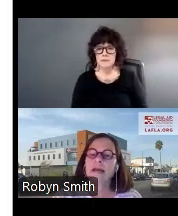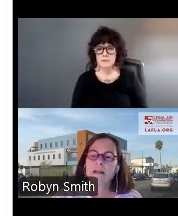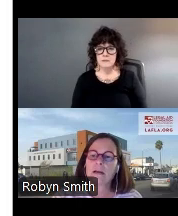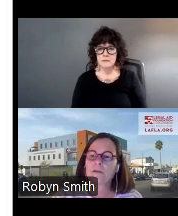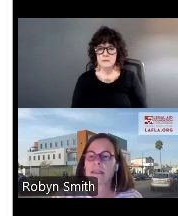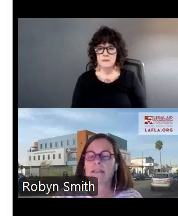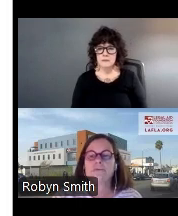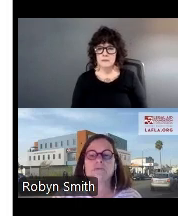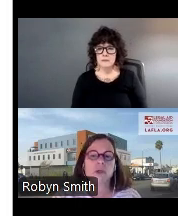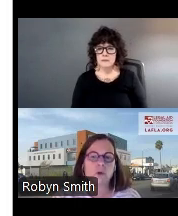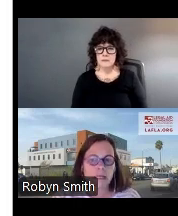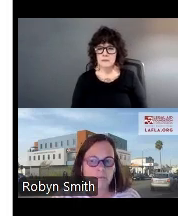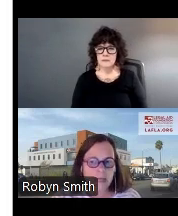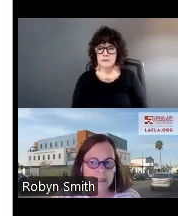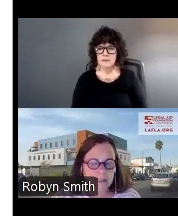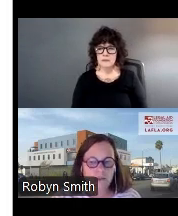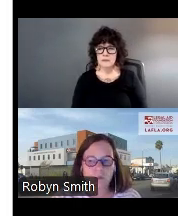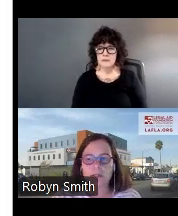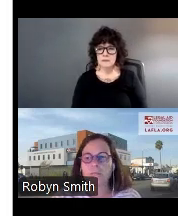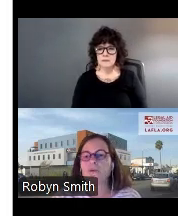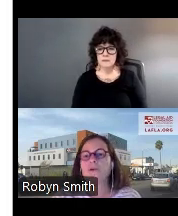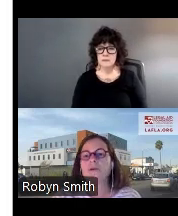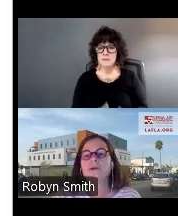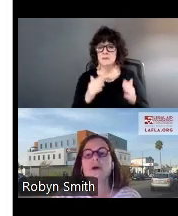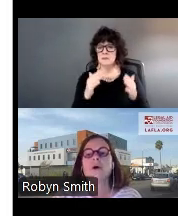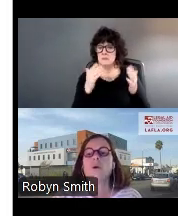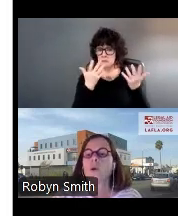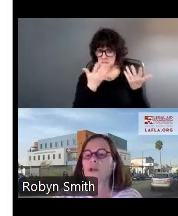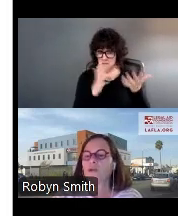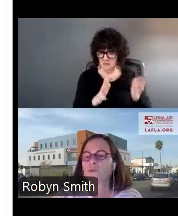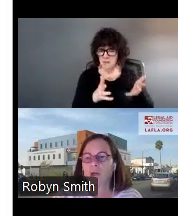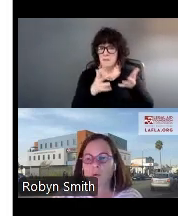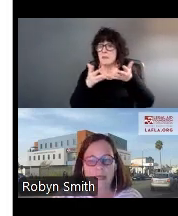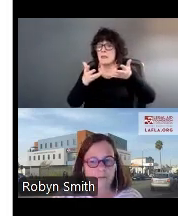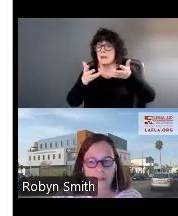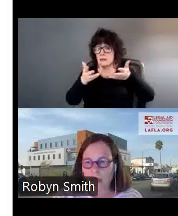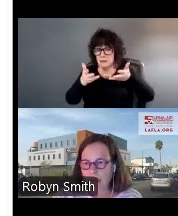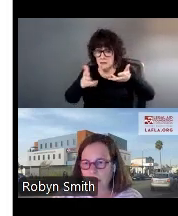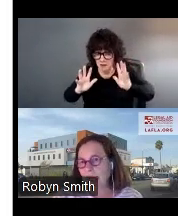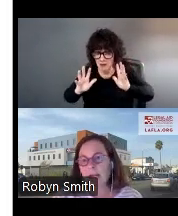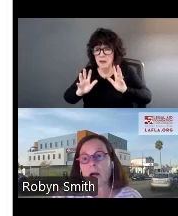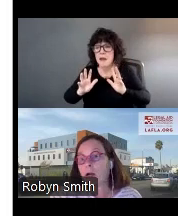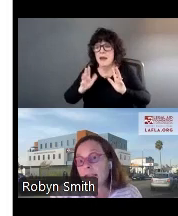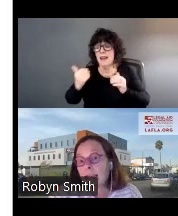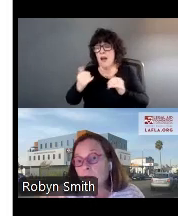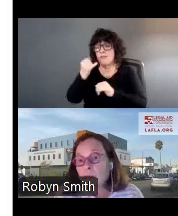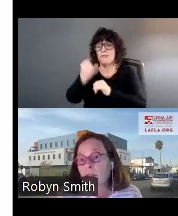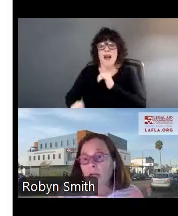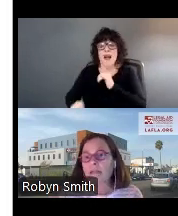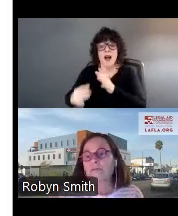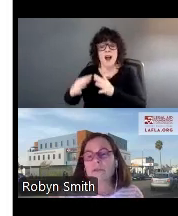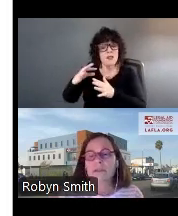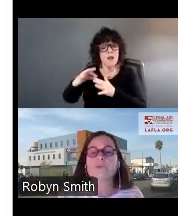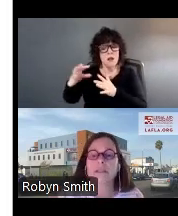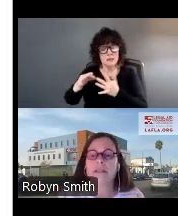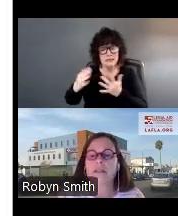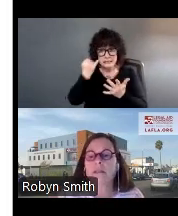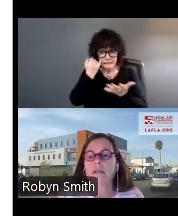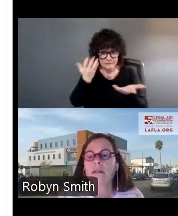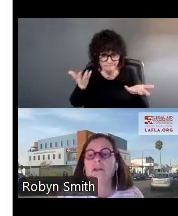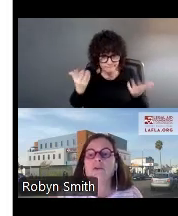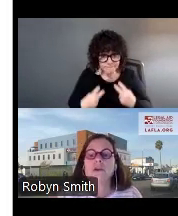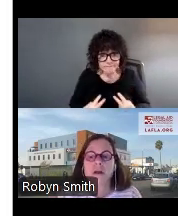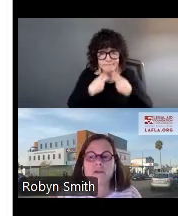And the final option is if you don't have access to a computer or you don't have a log or aren't able to log in for some